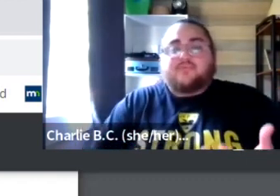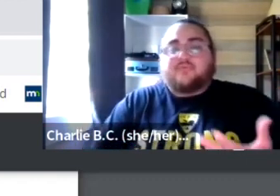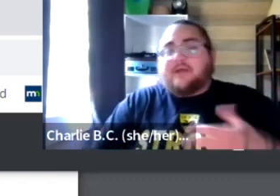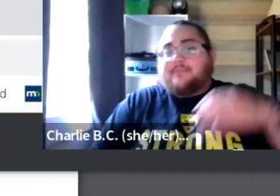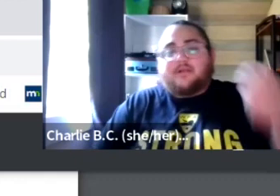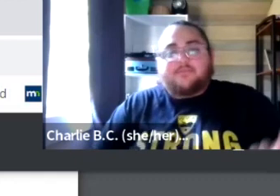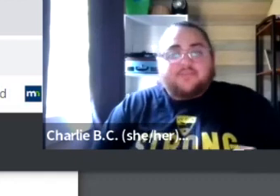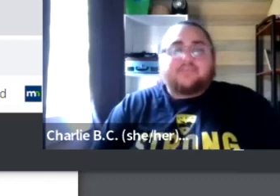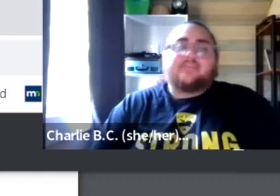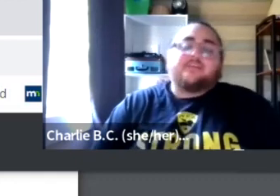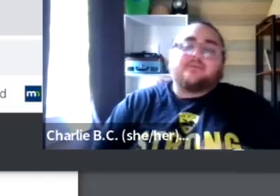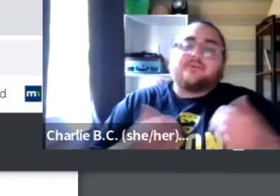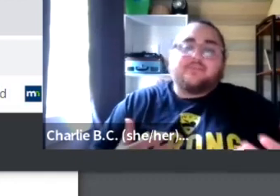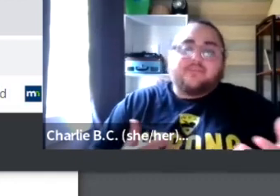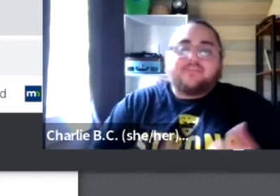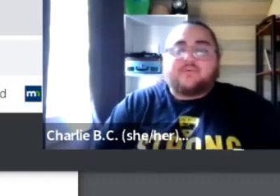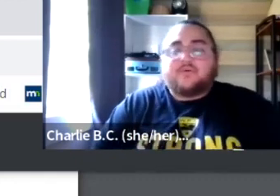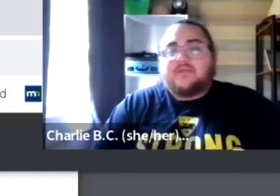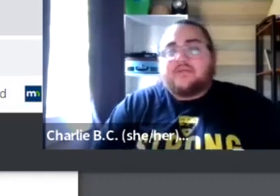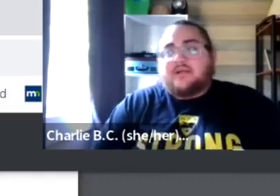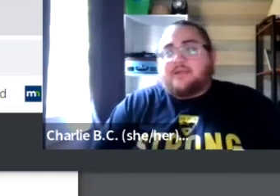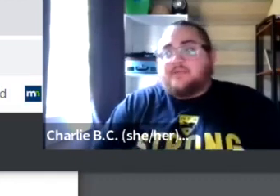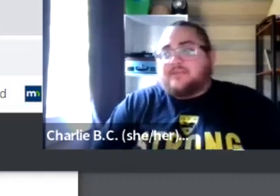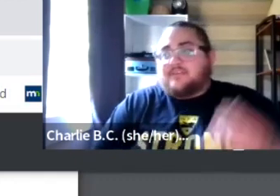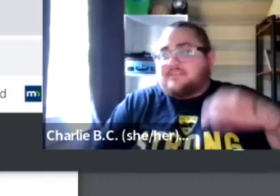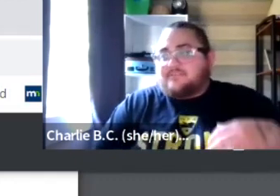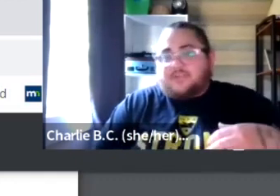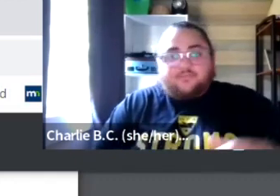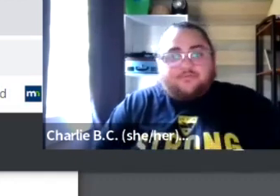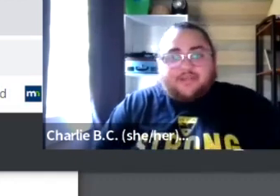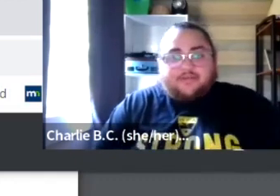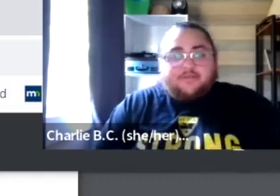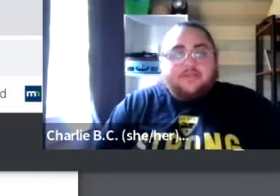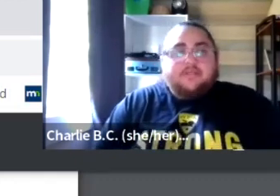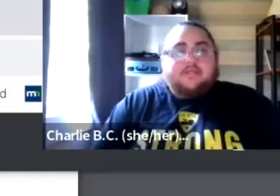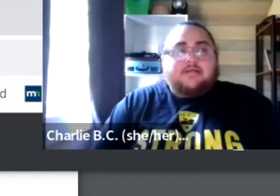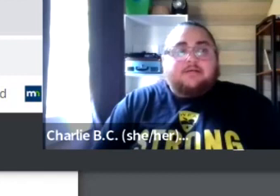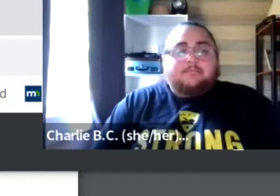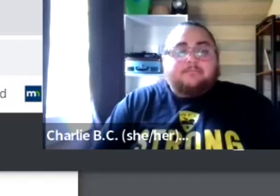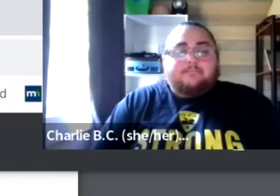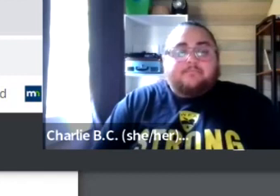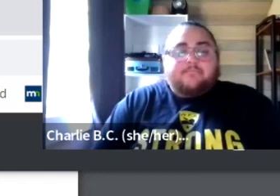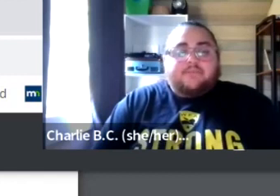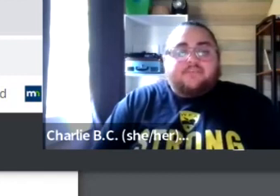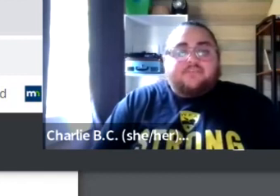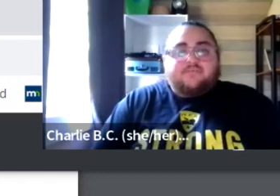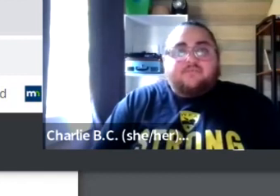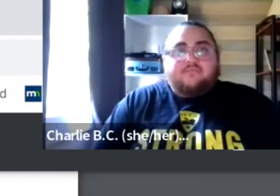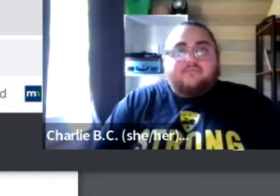welcoming to BIPOC communities and queer communities. So I know myself as a foster provider,